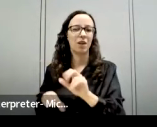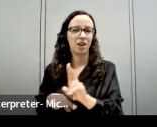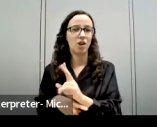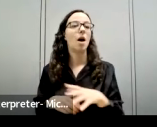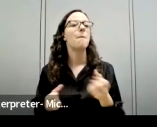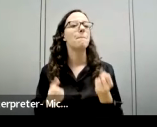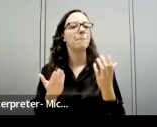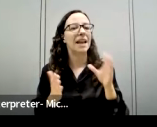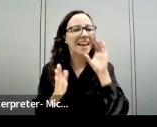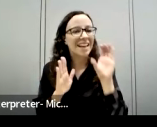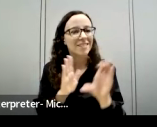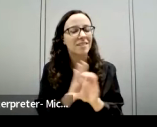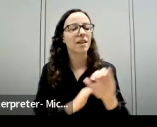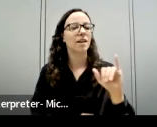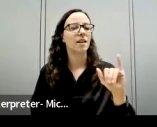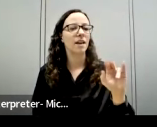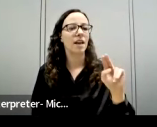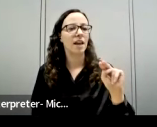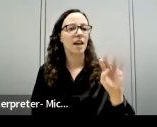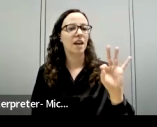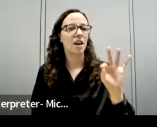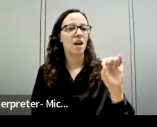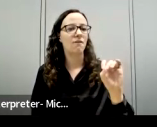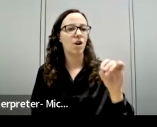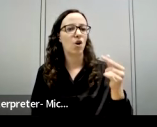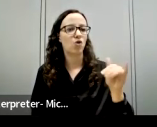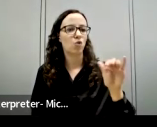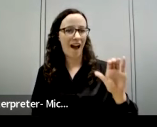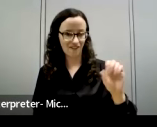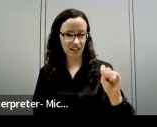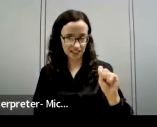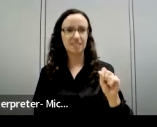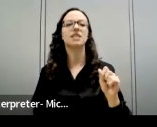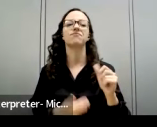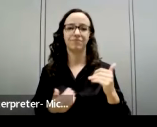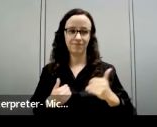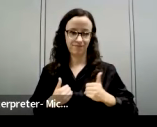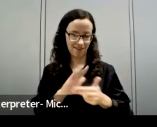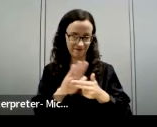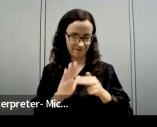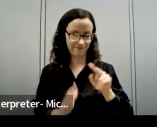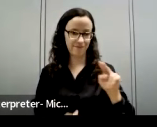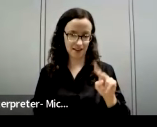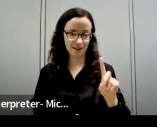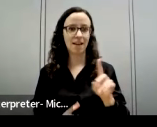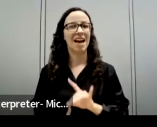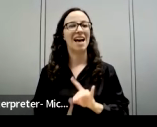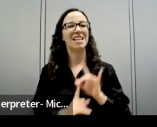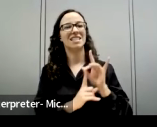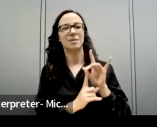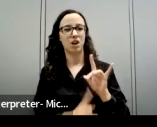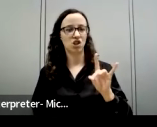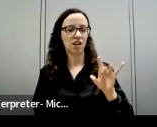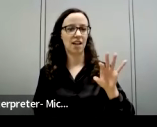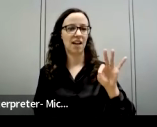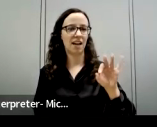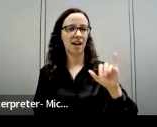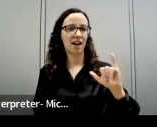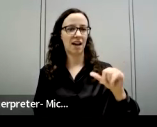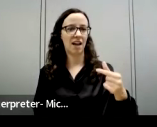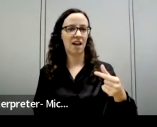or infographics might have non-derivatives on them, especially maybe figures and stuff like that, because people don't want others to change